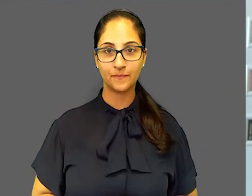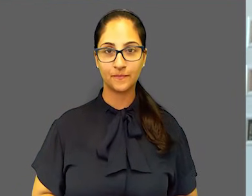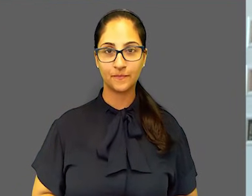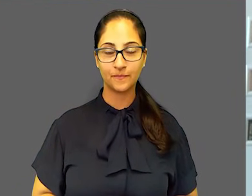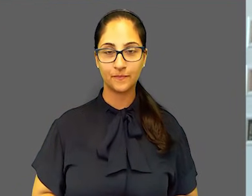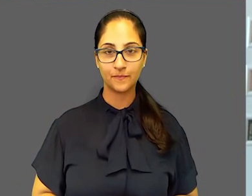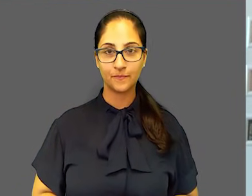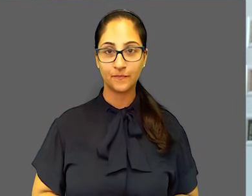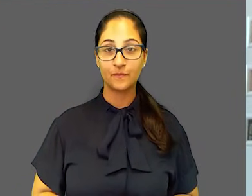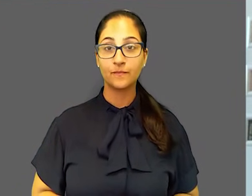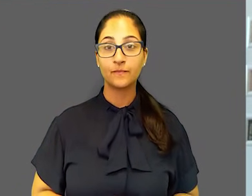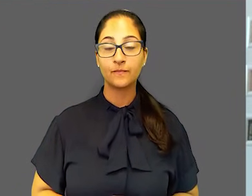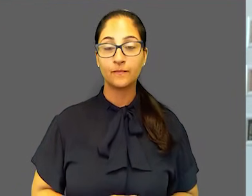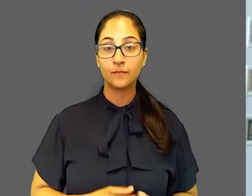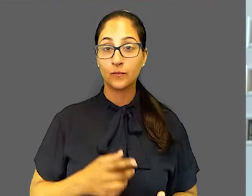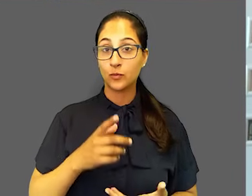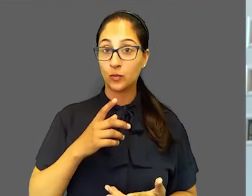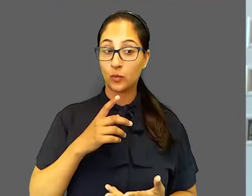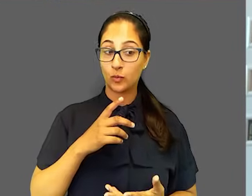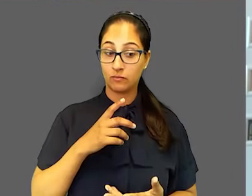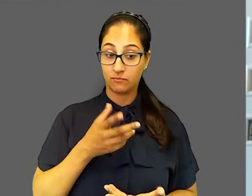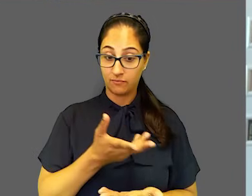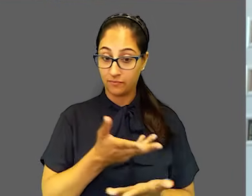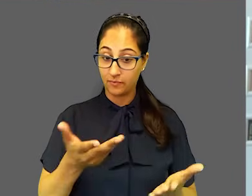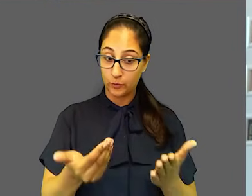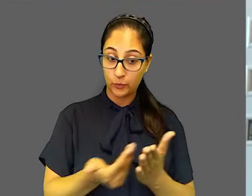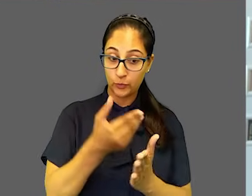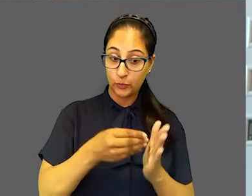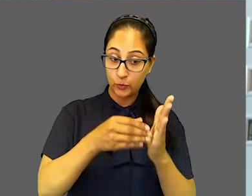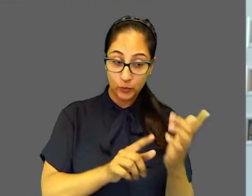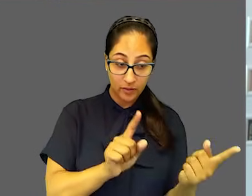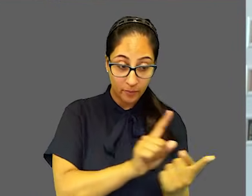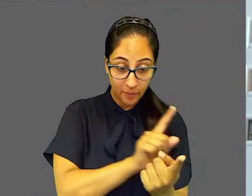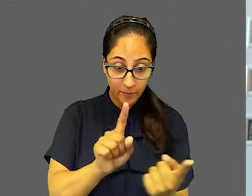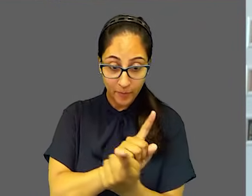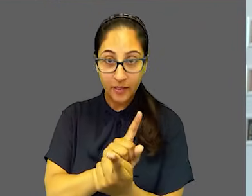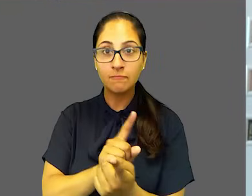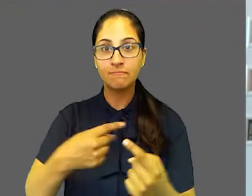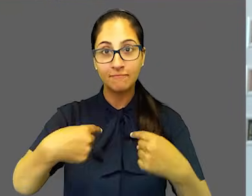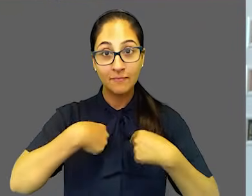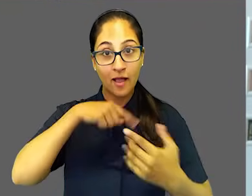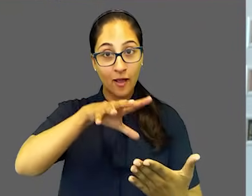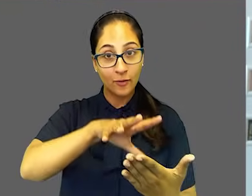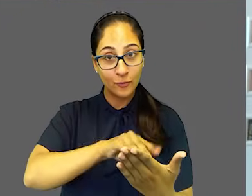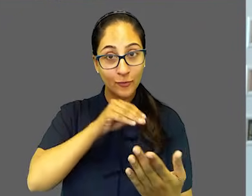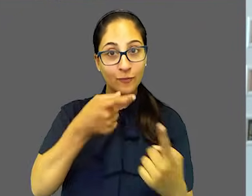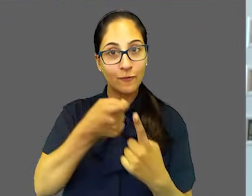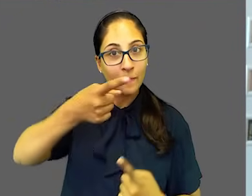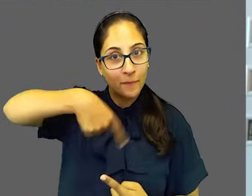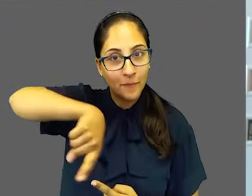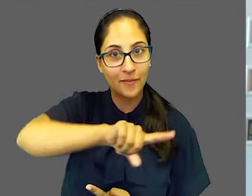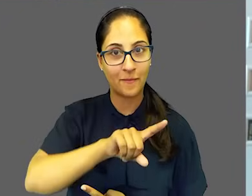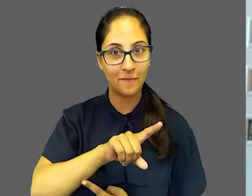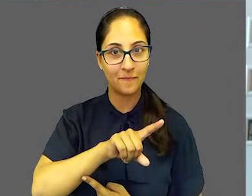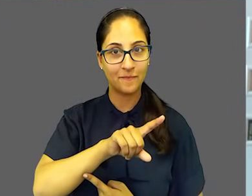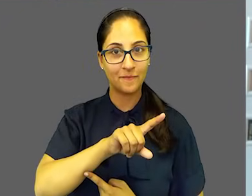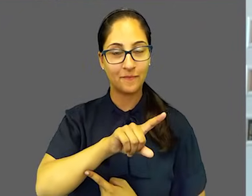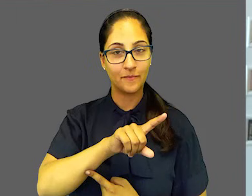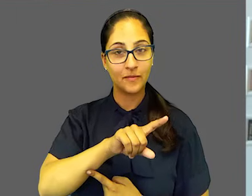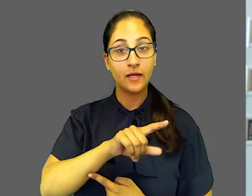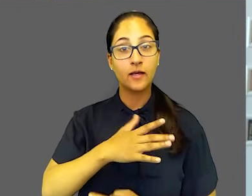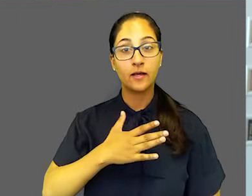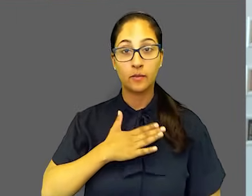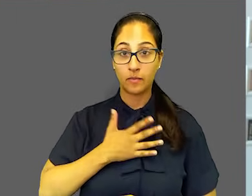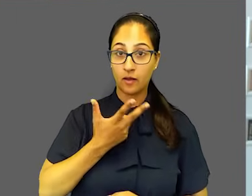are learning from them. I've been on a evolving journey of faith and understanding, and